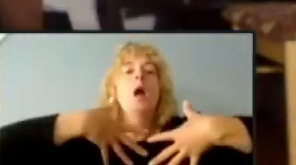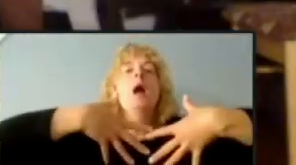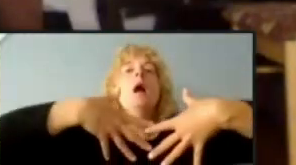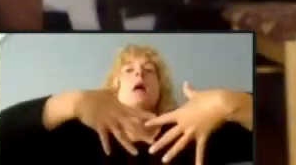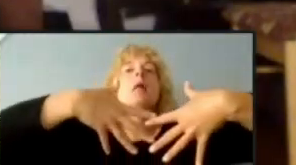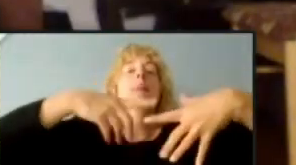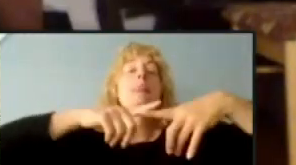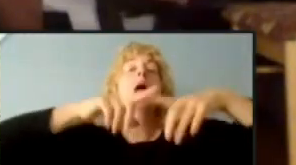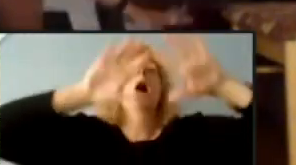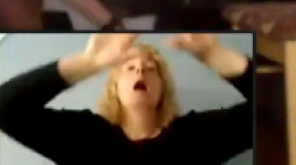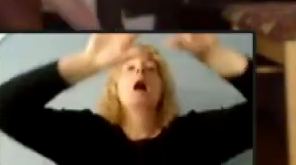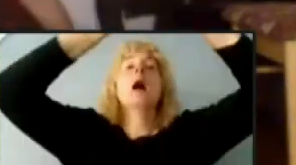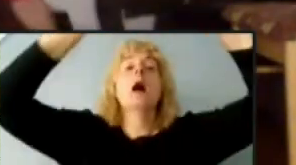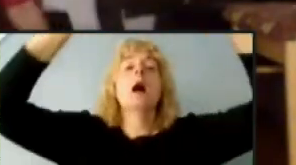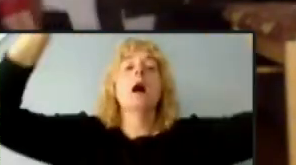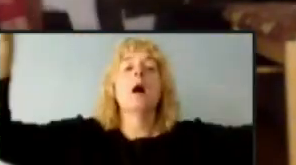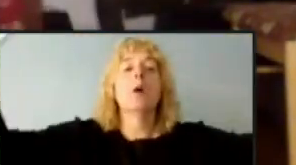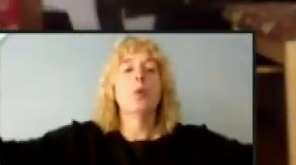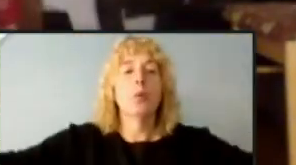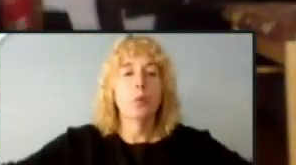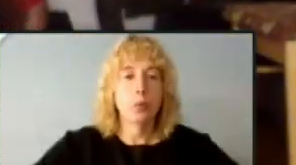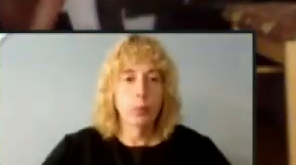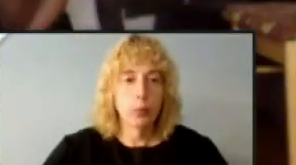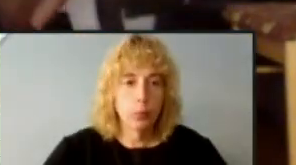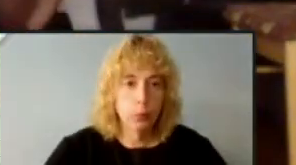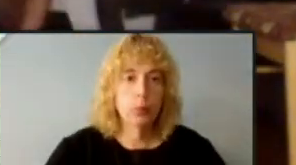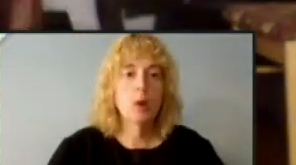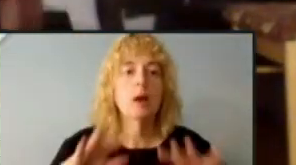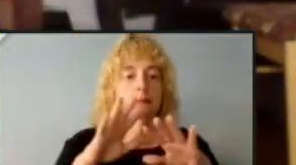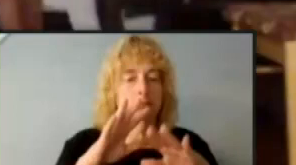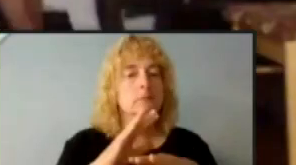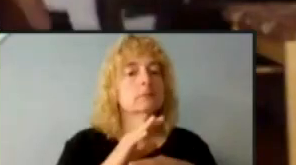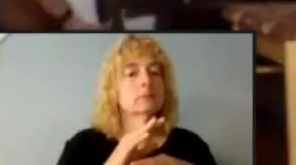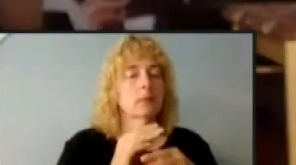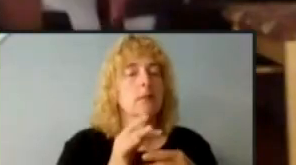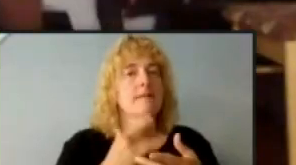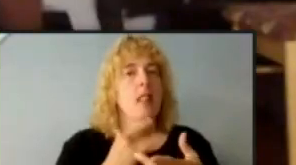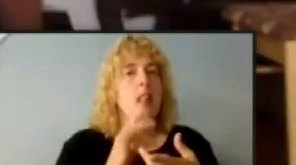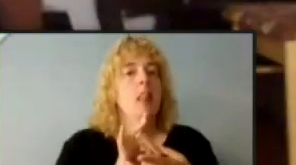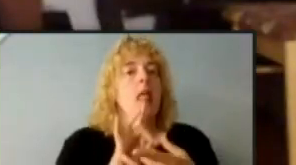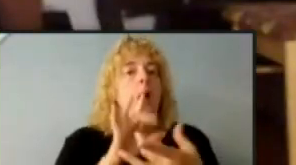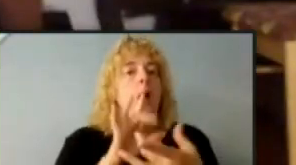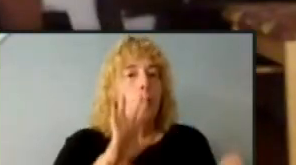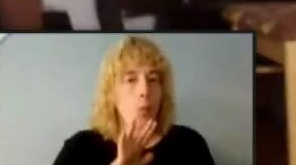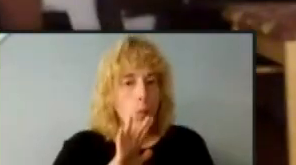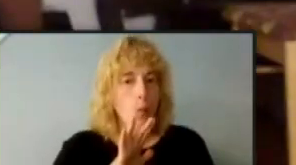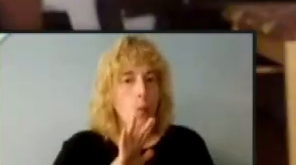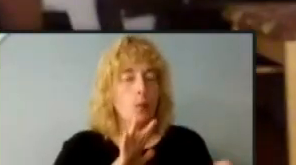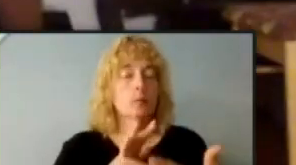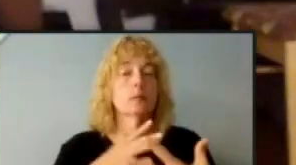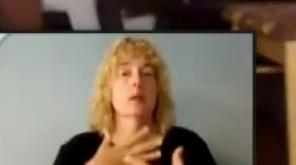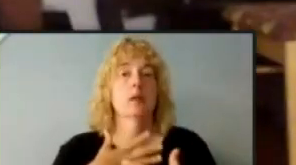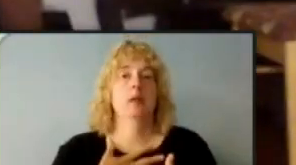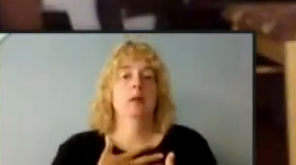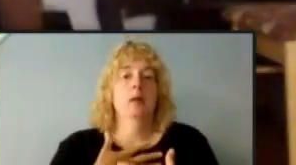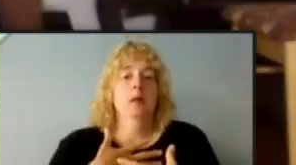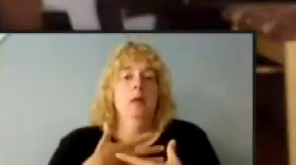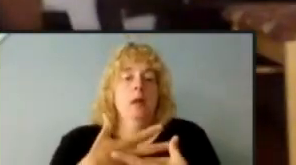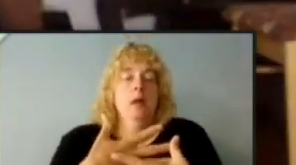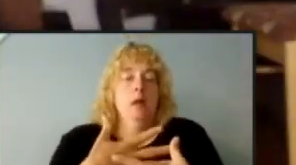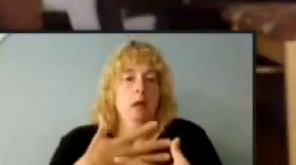Exhale, clear it out, empty it, let it go. So now, inhale, almost like we